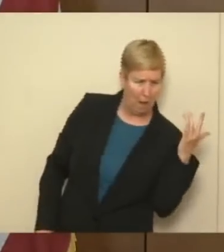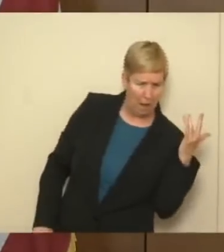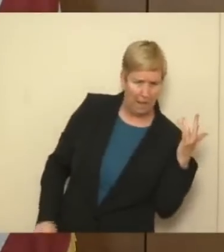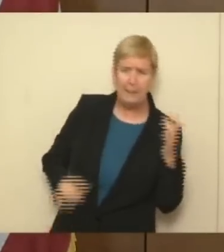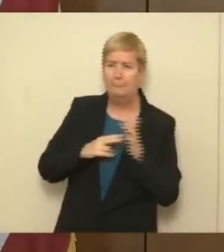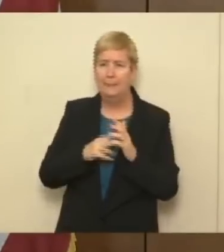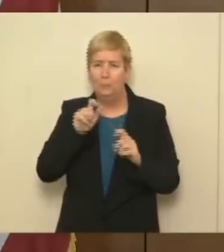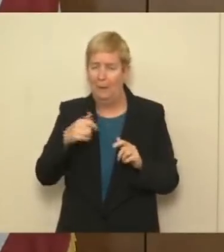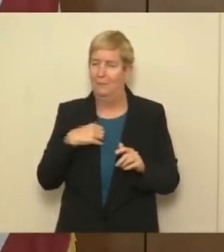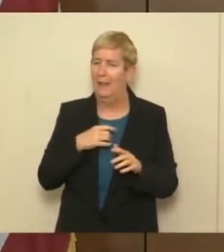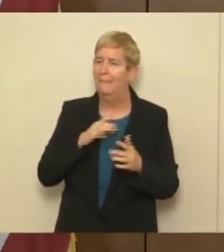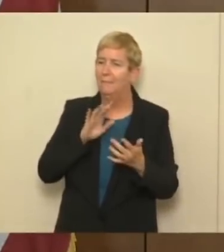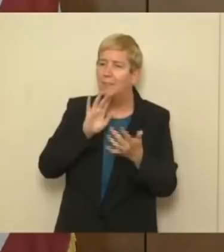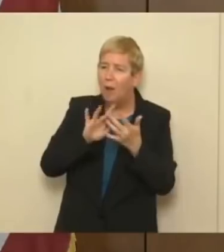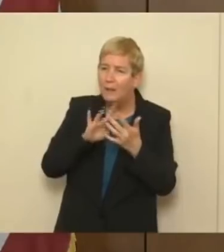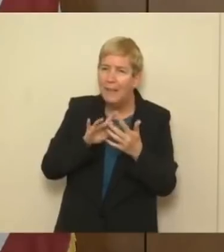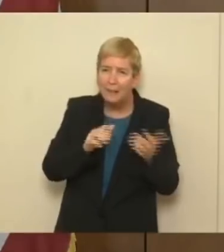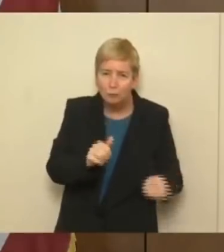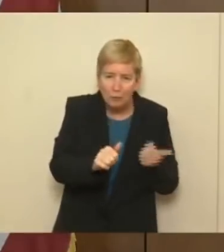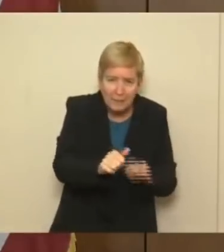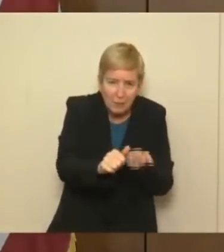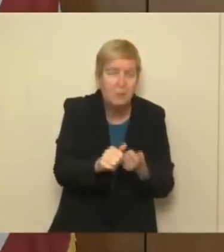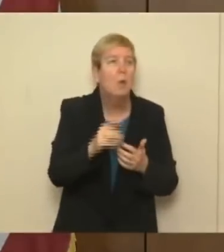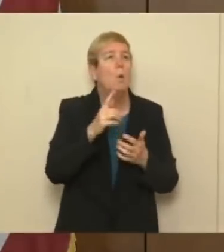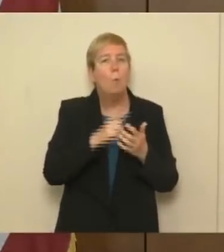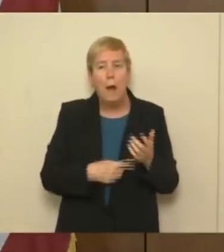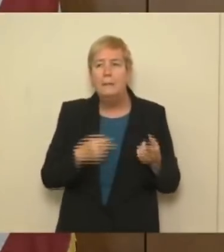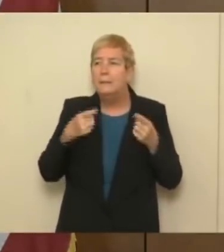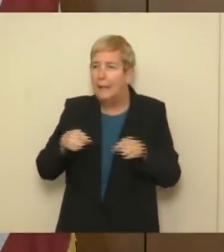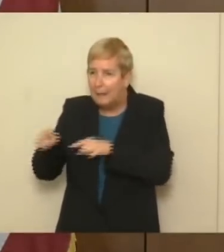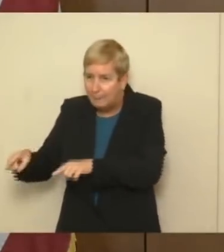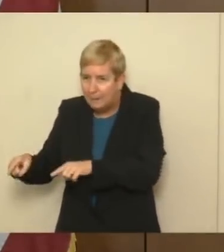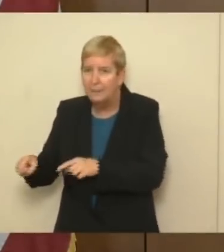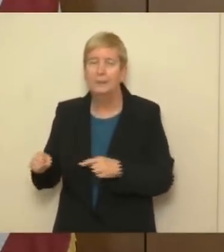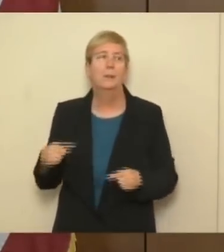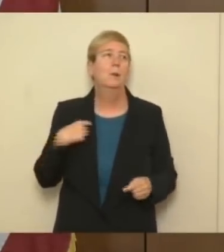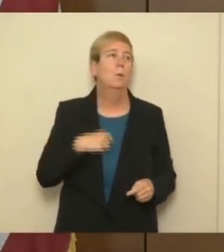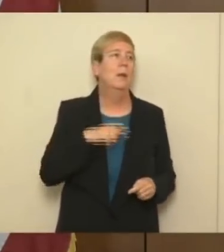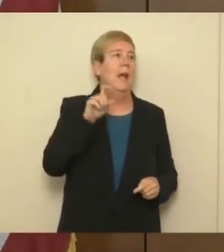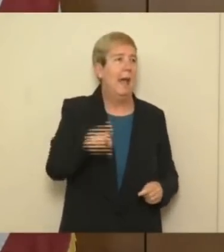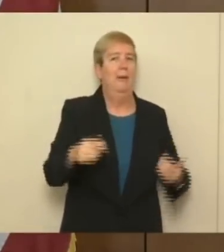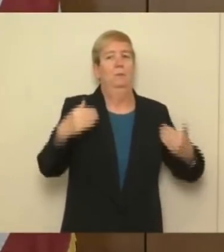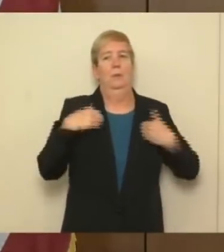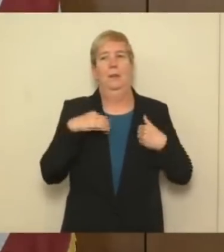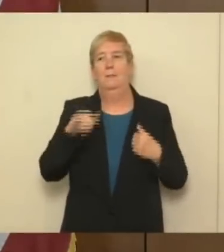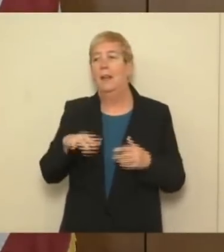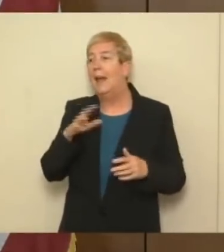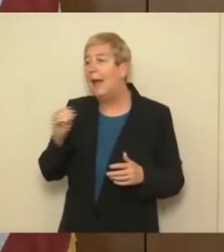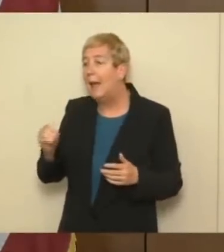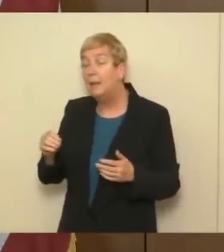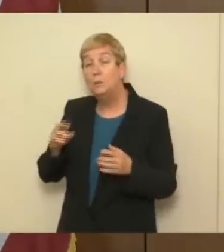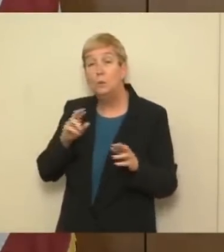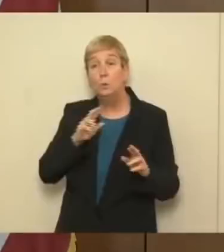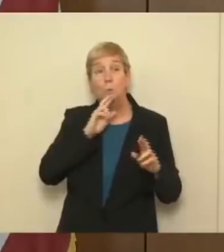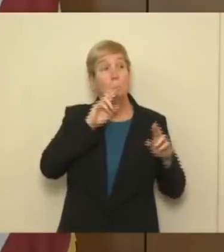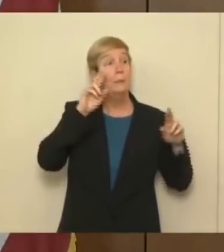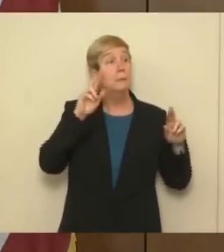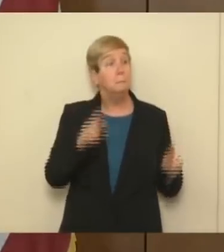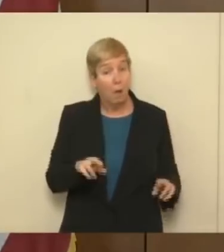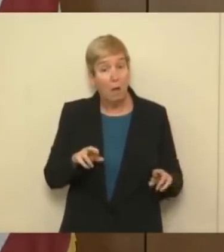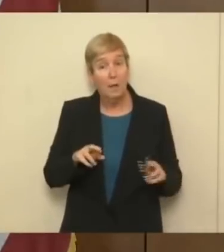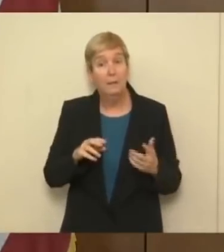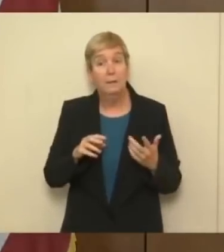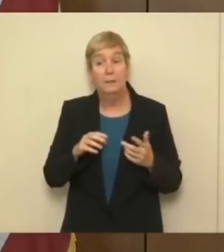have contact tracers. What is happening? We got to make sure. And to respond effectively, we have to routinely